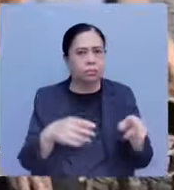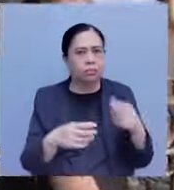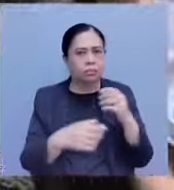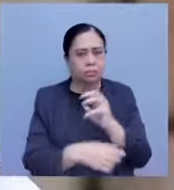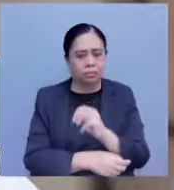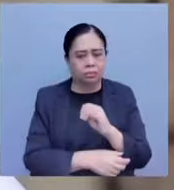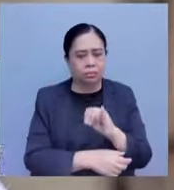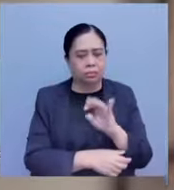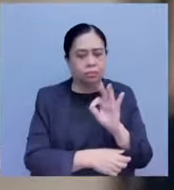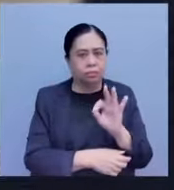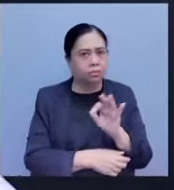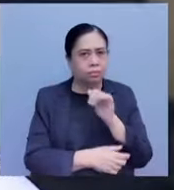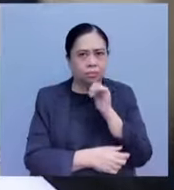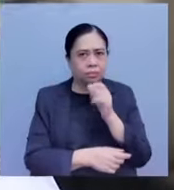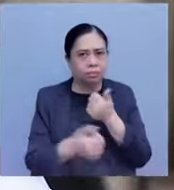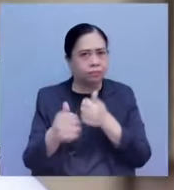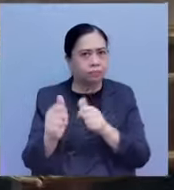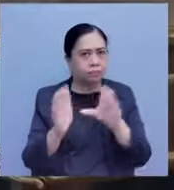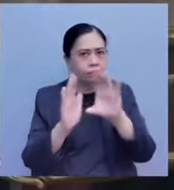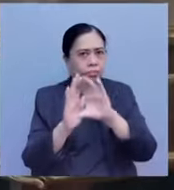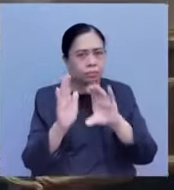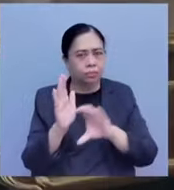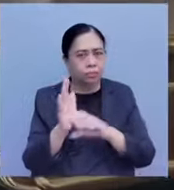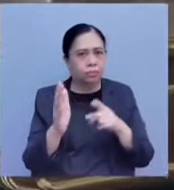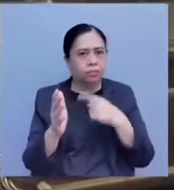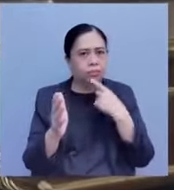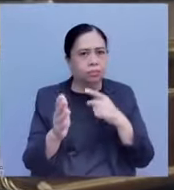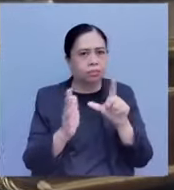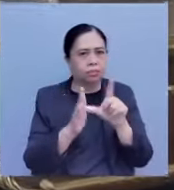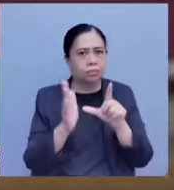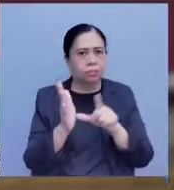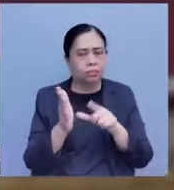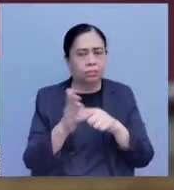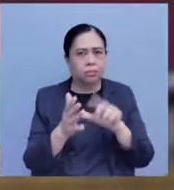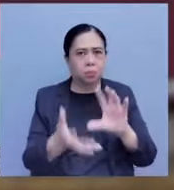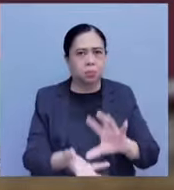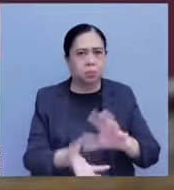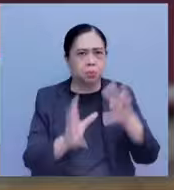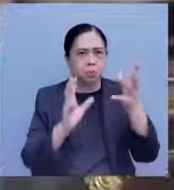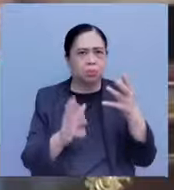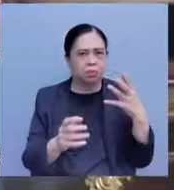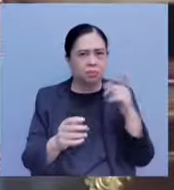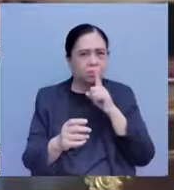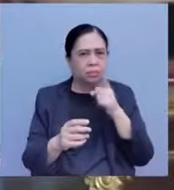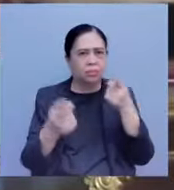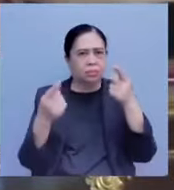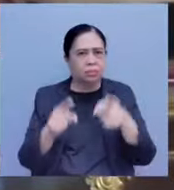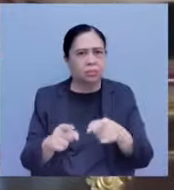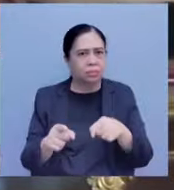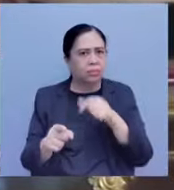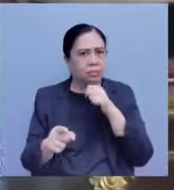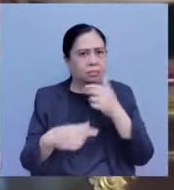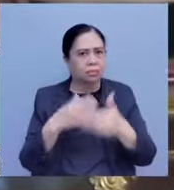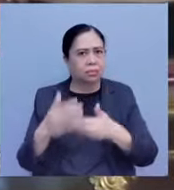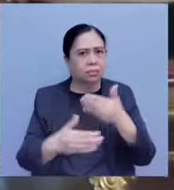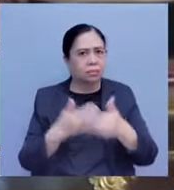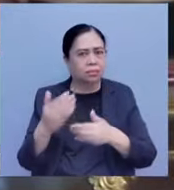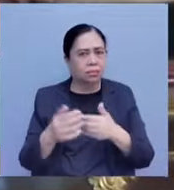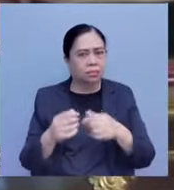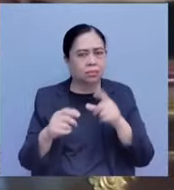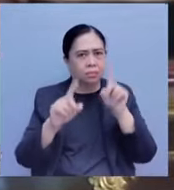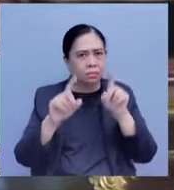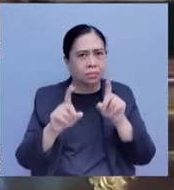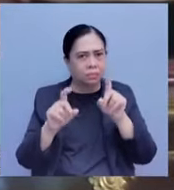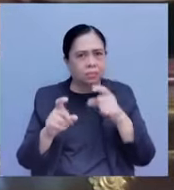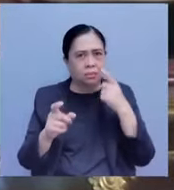Fund unconstitutional. They argue the law is a disaster waiting to happen because it did not go through a test of